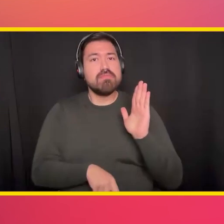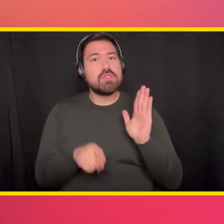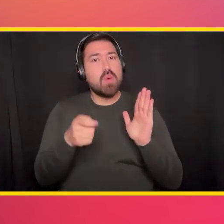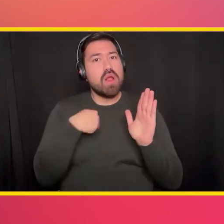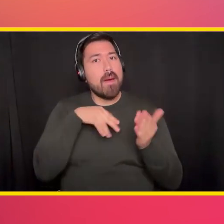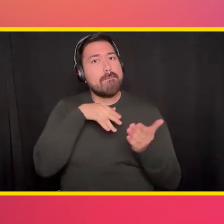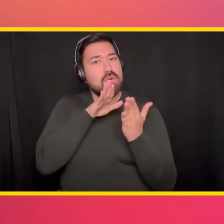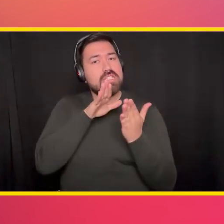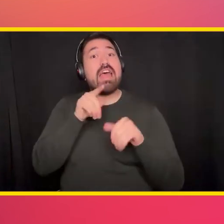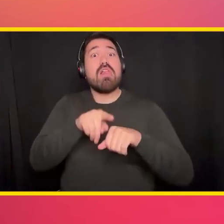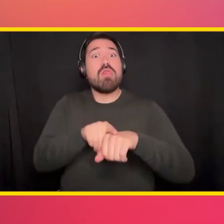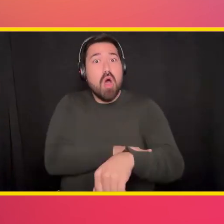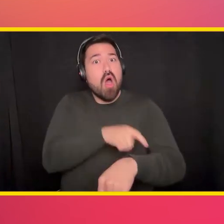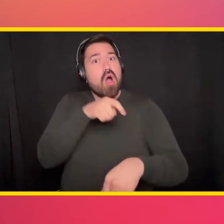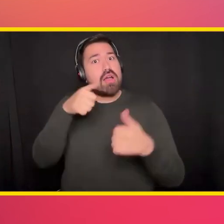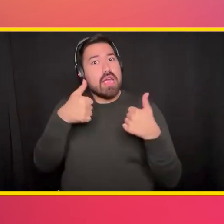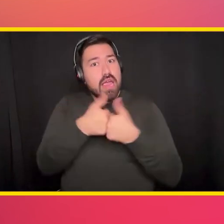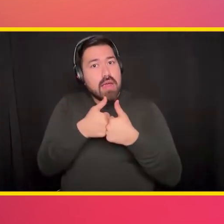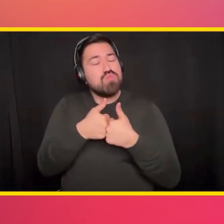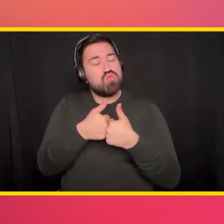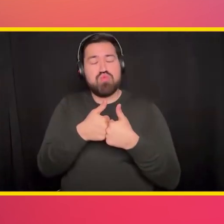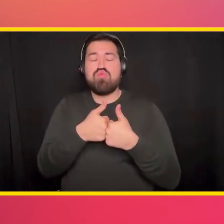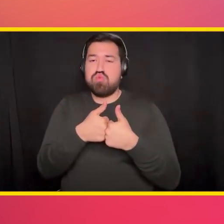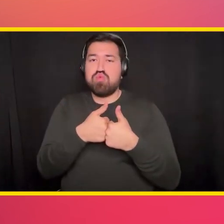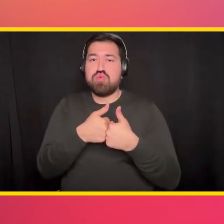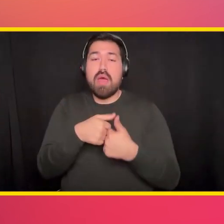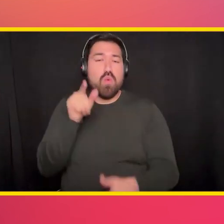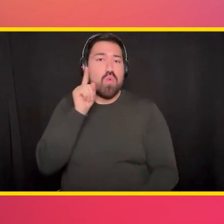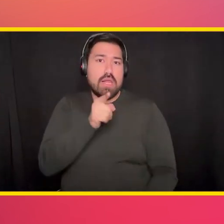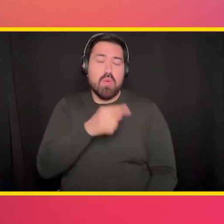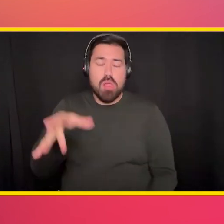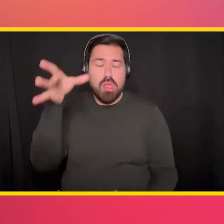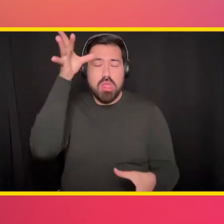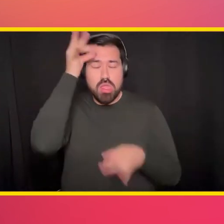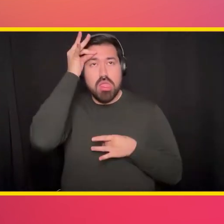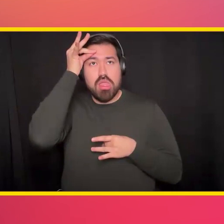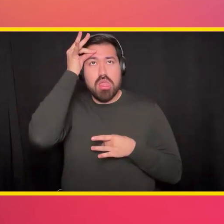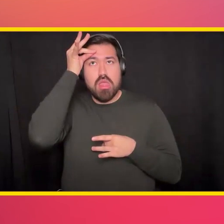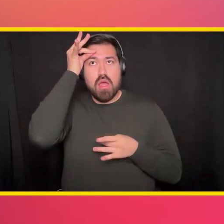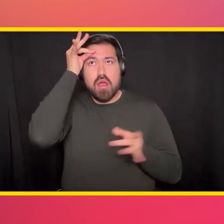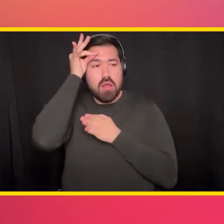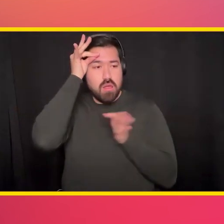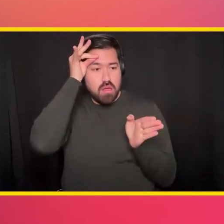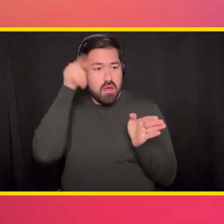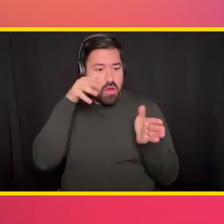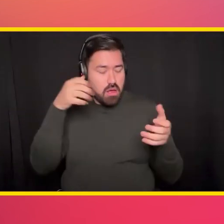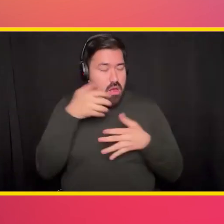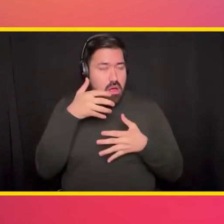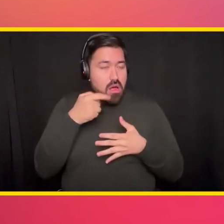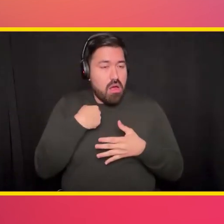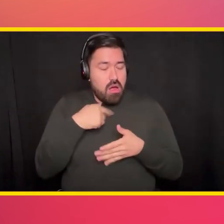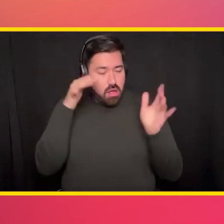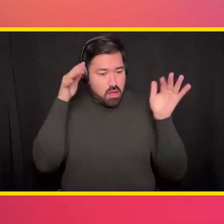And that long game to do that, it's going to stick with people, not only because fear drives more